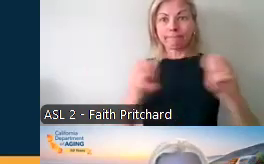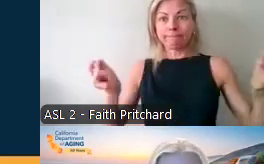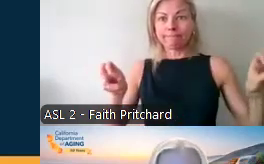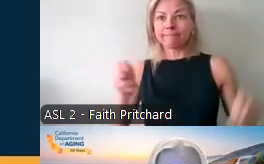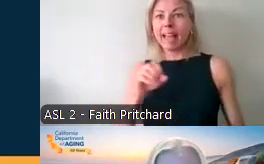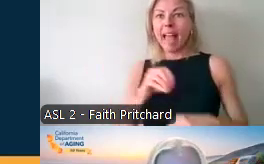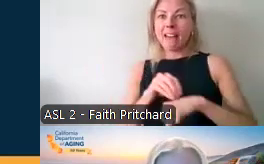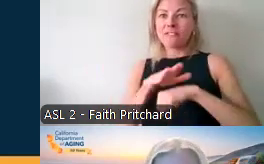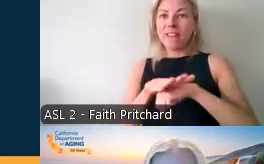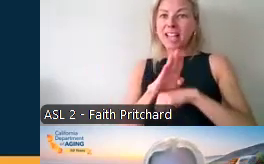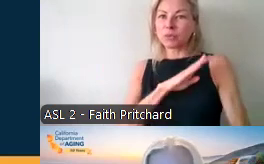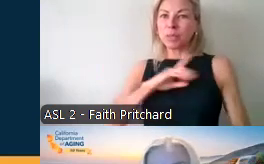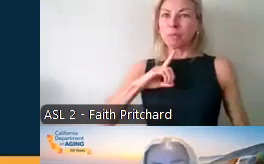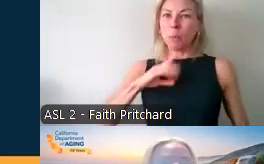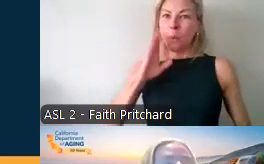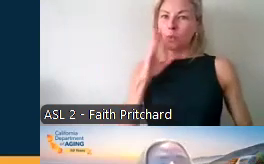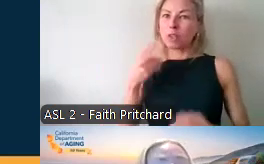that meeting.